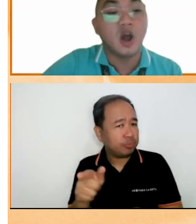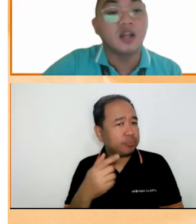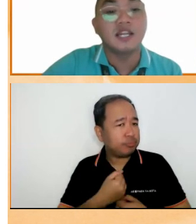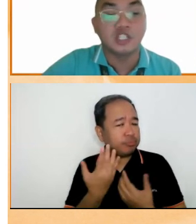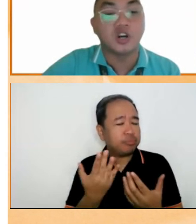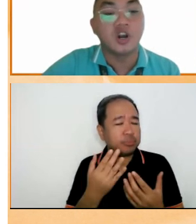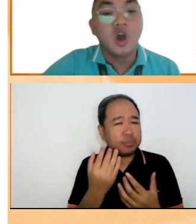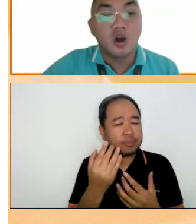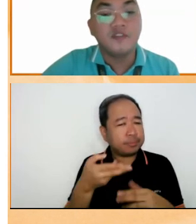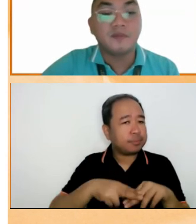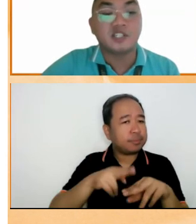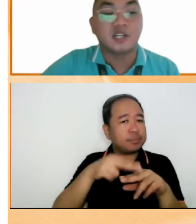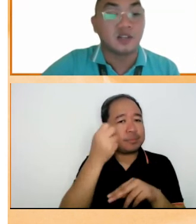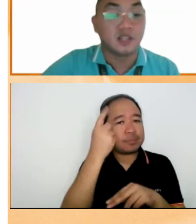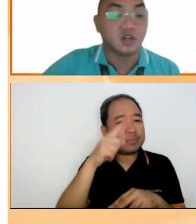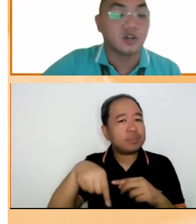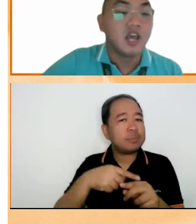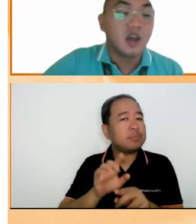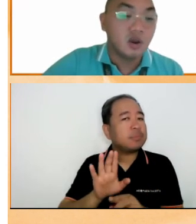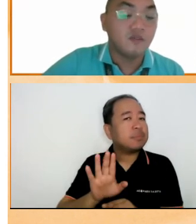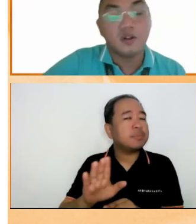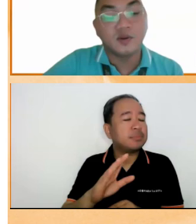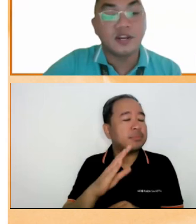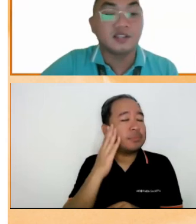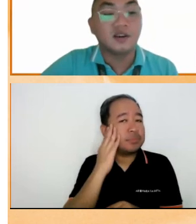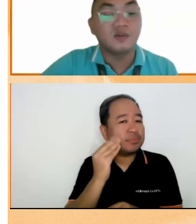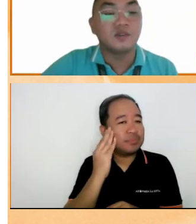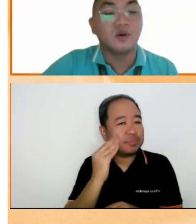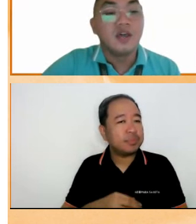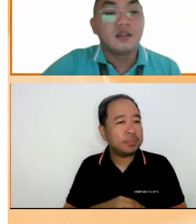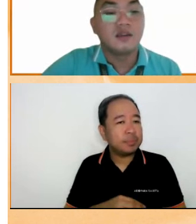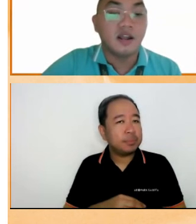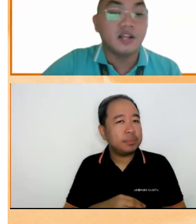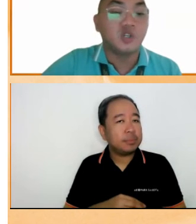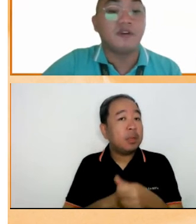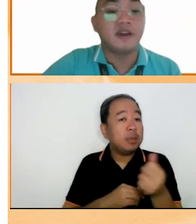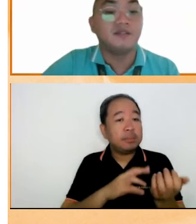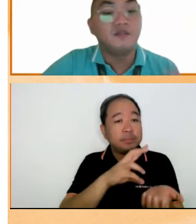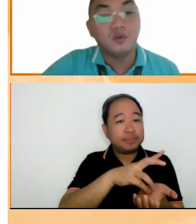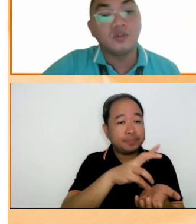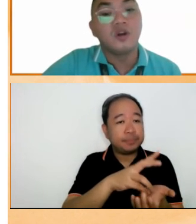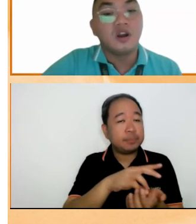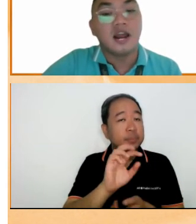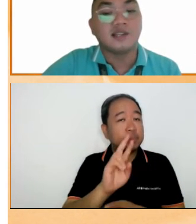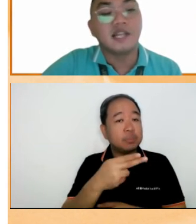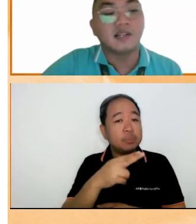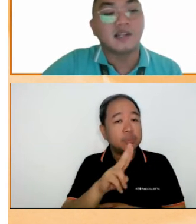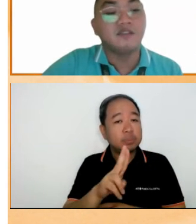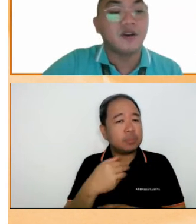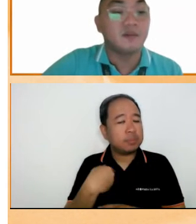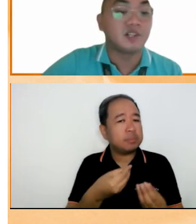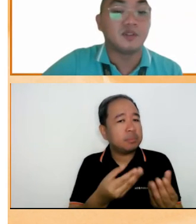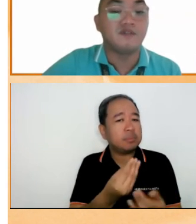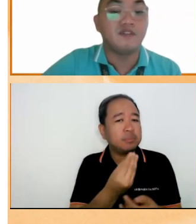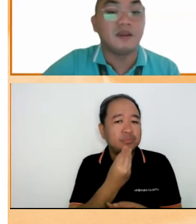increased understanding on the nature of their patient's condition. And also in Santa Cruz, the RHU provided food, rice and